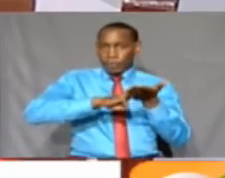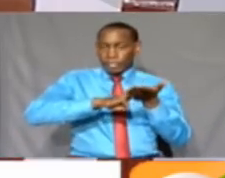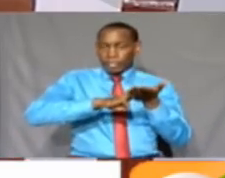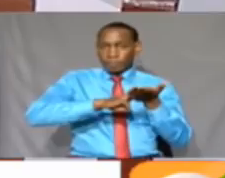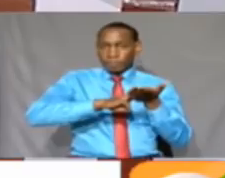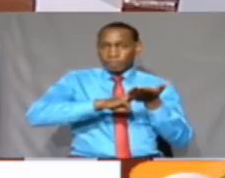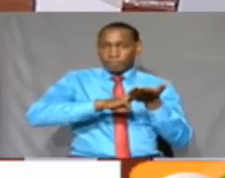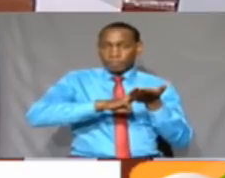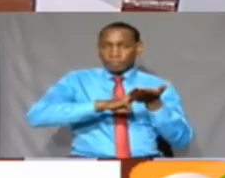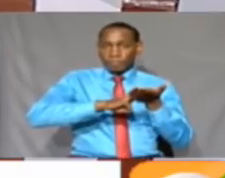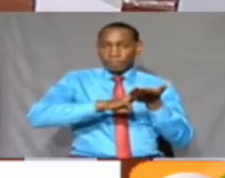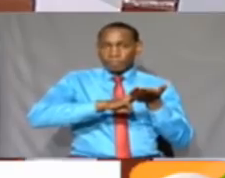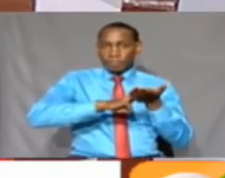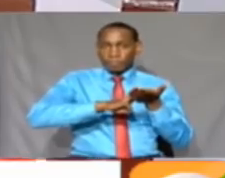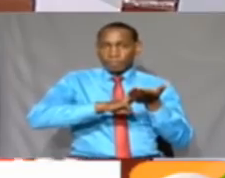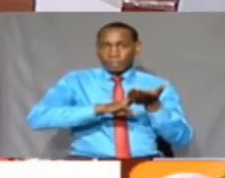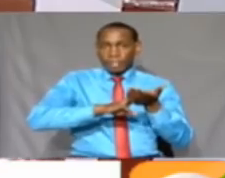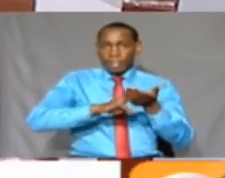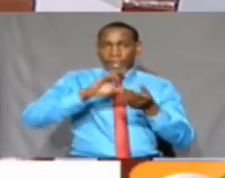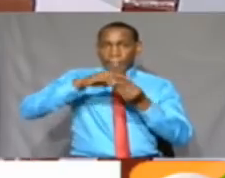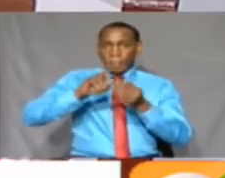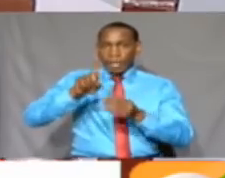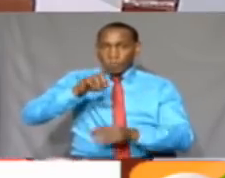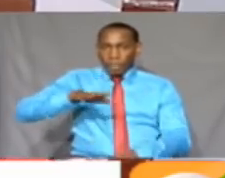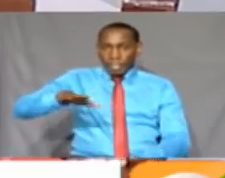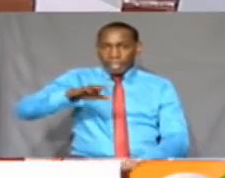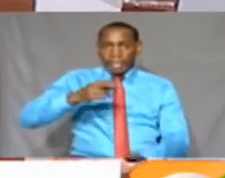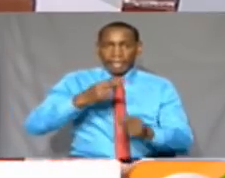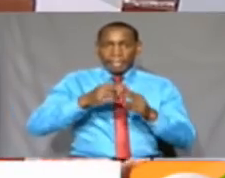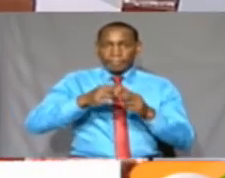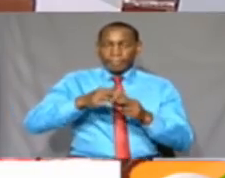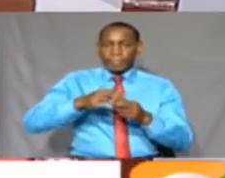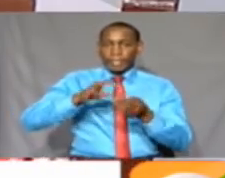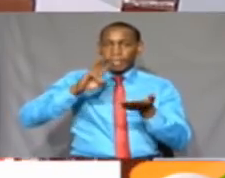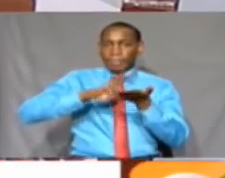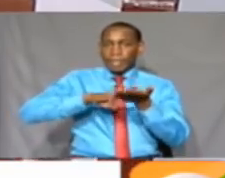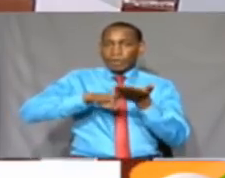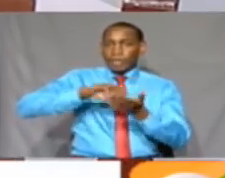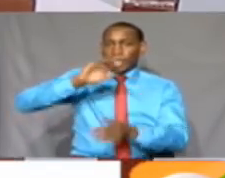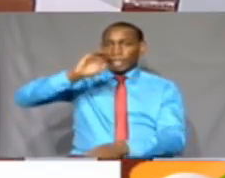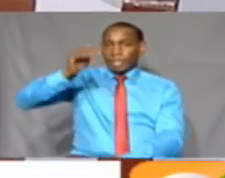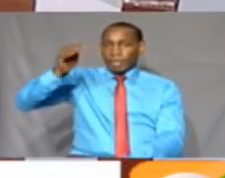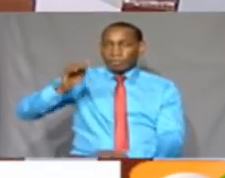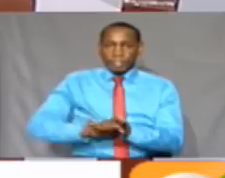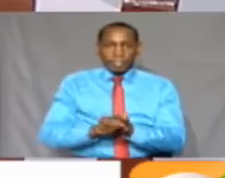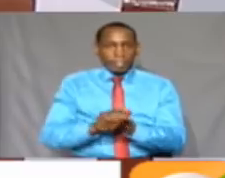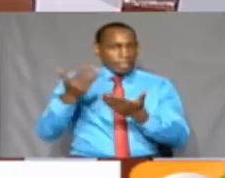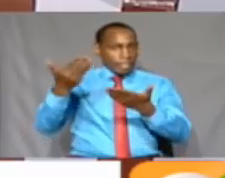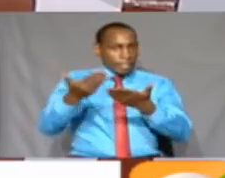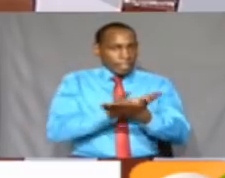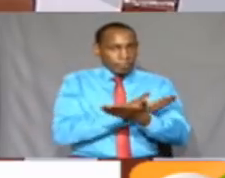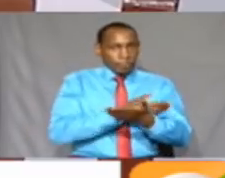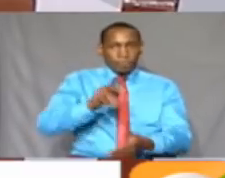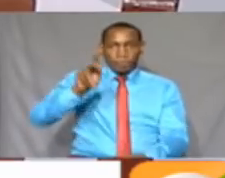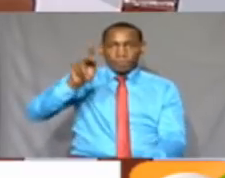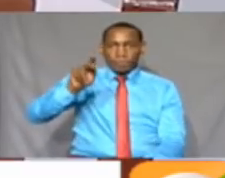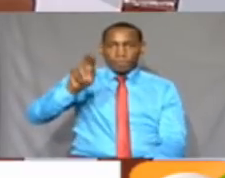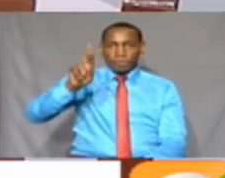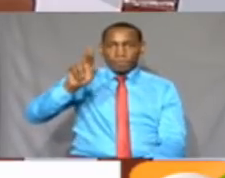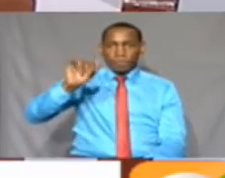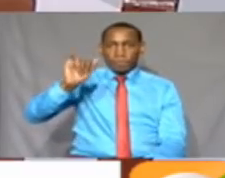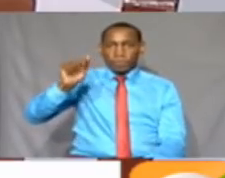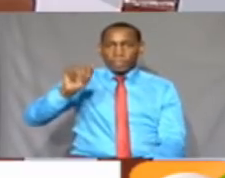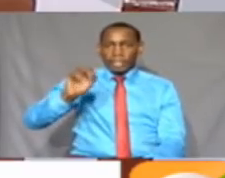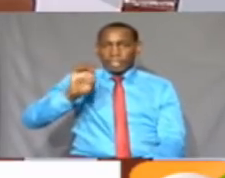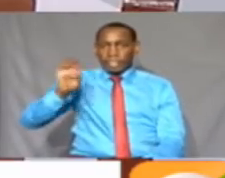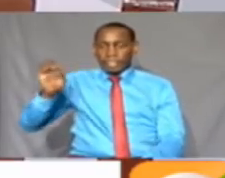You make one constituency called Migori County. You kill Kuria East and